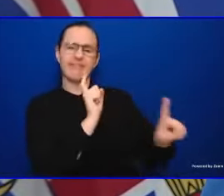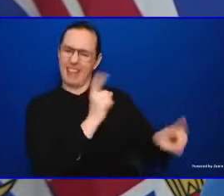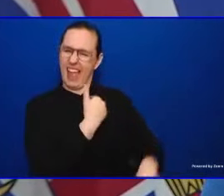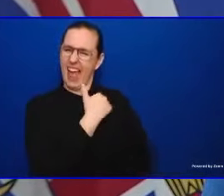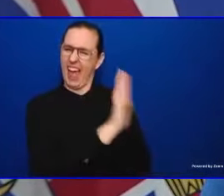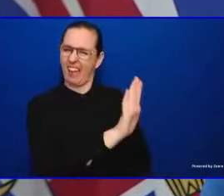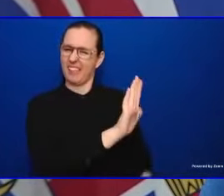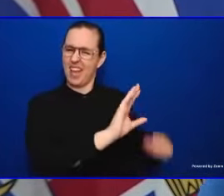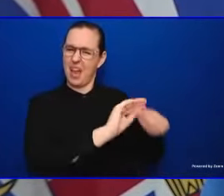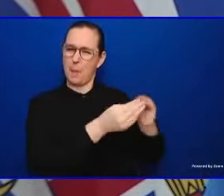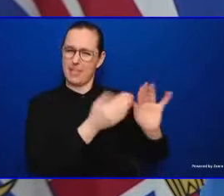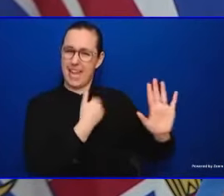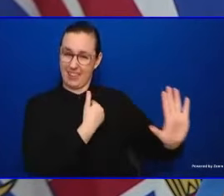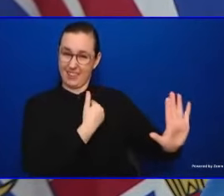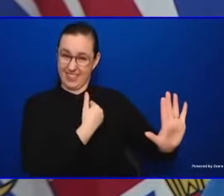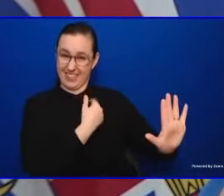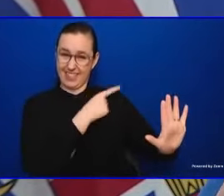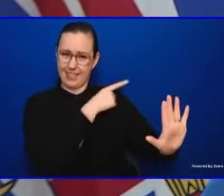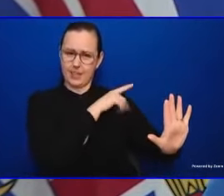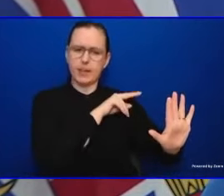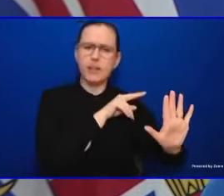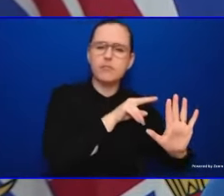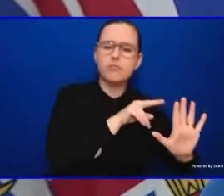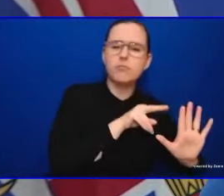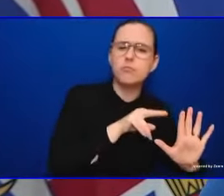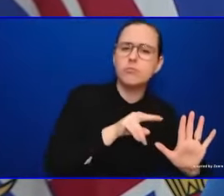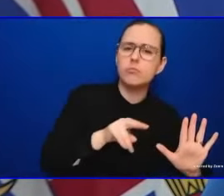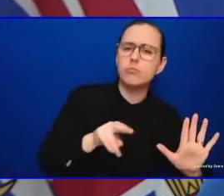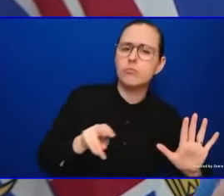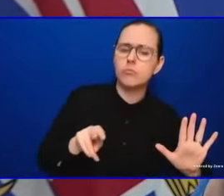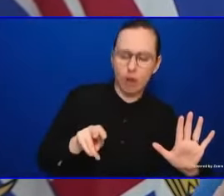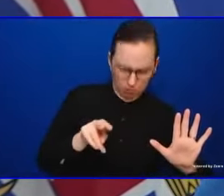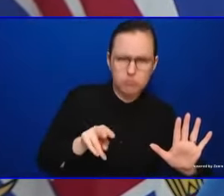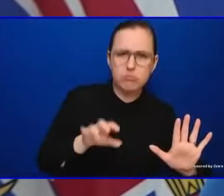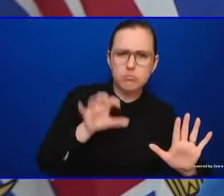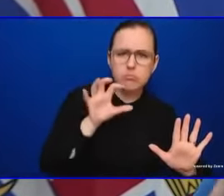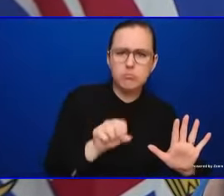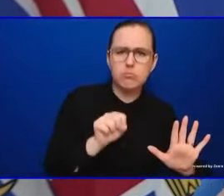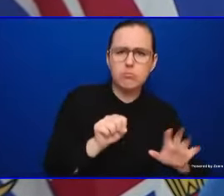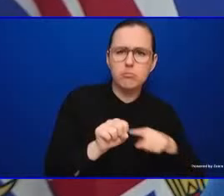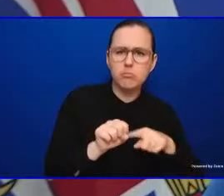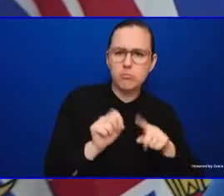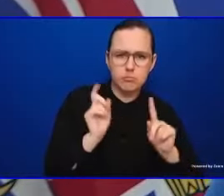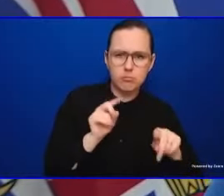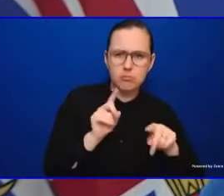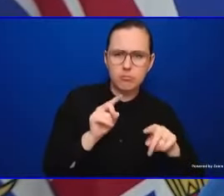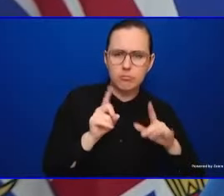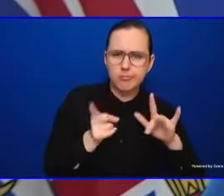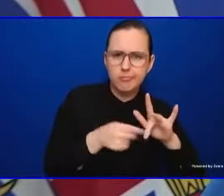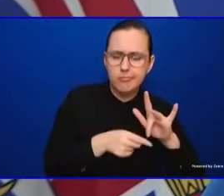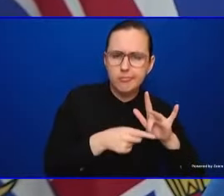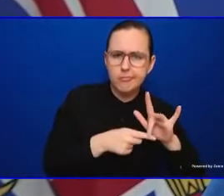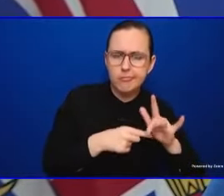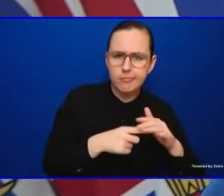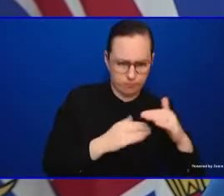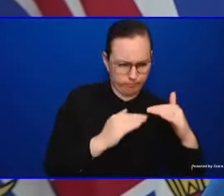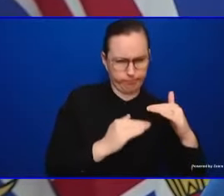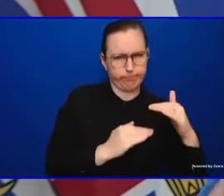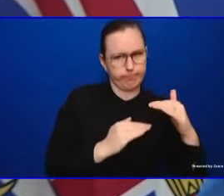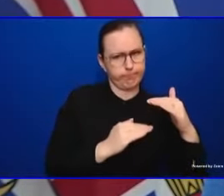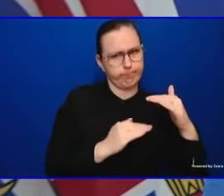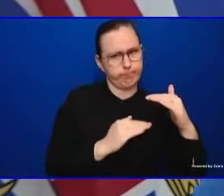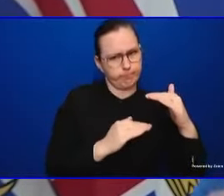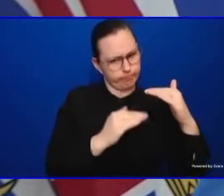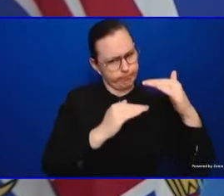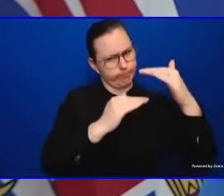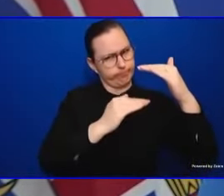they always do, for attendance as a trigger. And when it reaches a certain point, that will be a trigger to say that